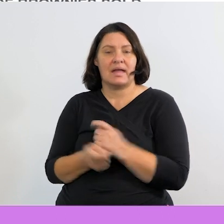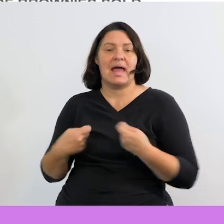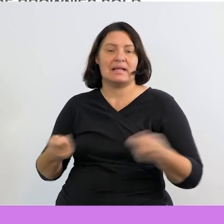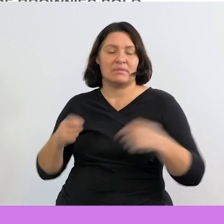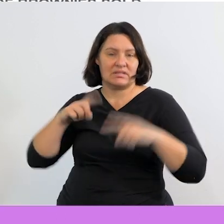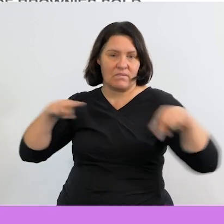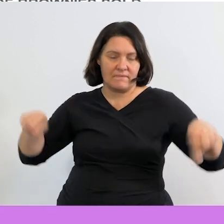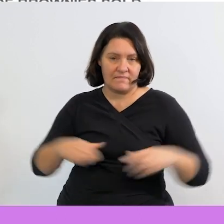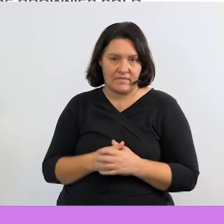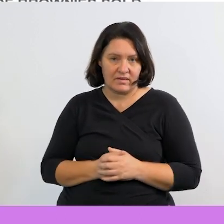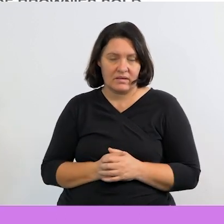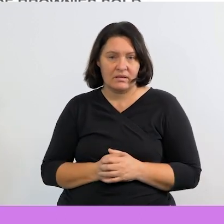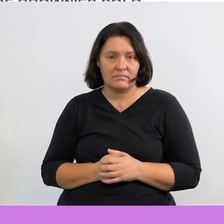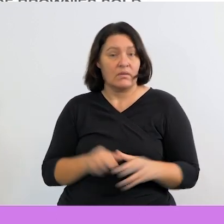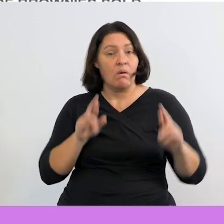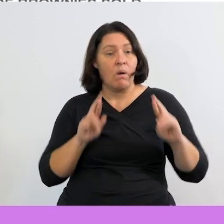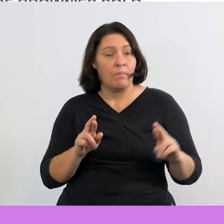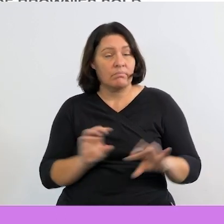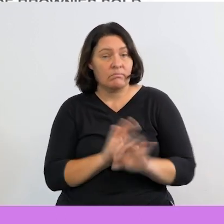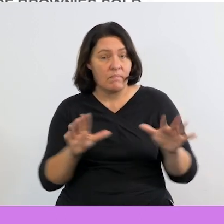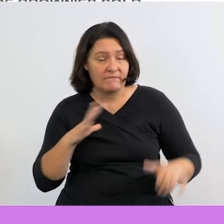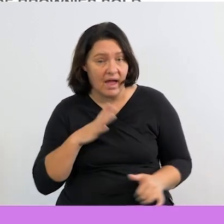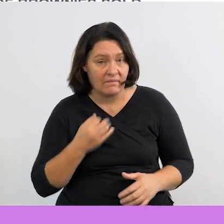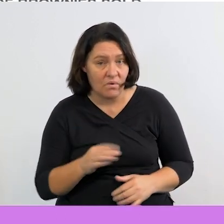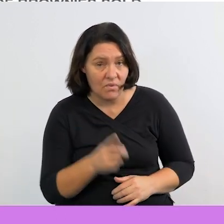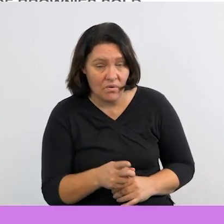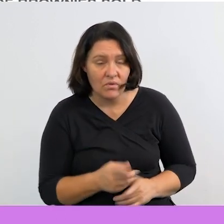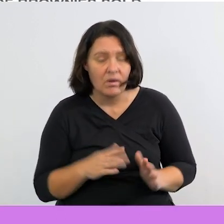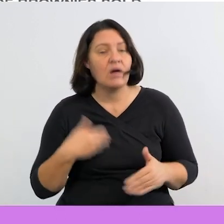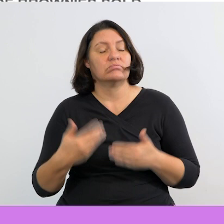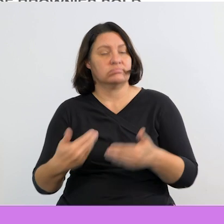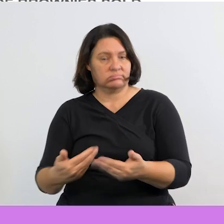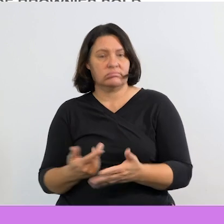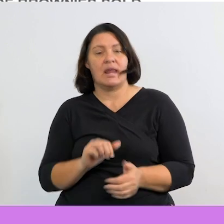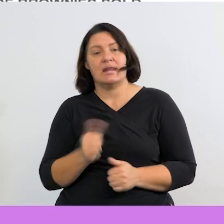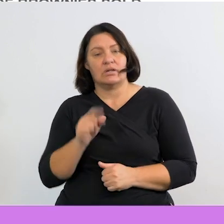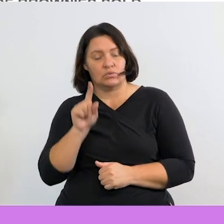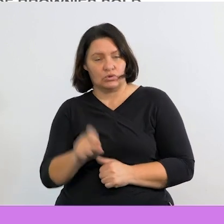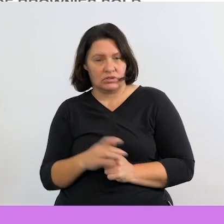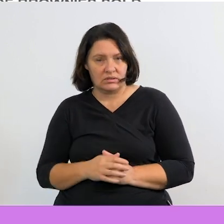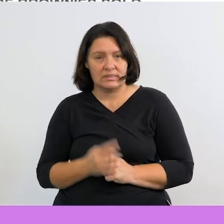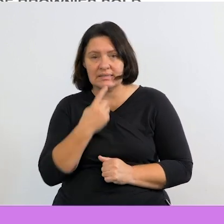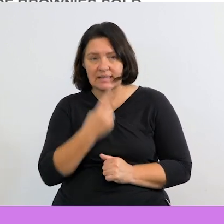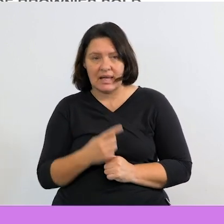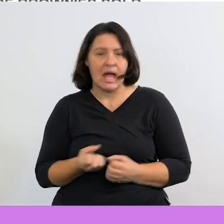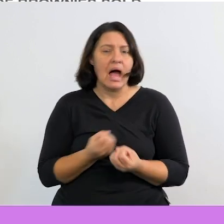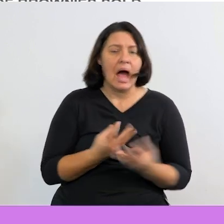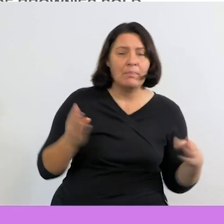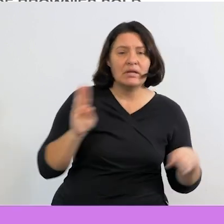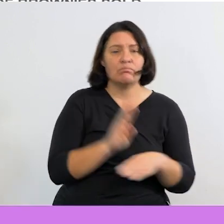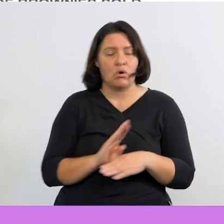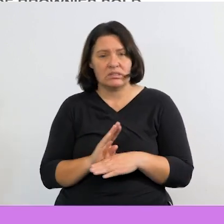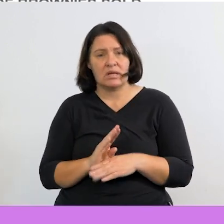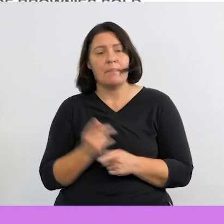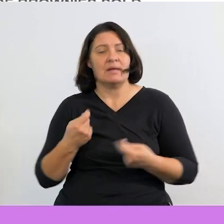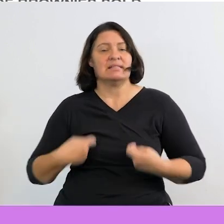becomes the expenses graph. All right, guys, I hope that is all fine to you. Moving on now to the next question. It says, how